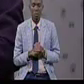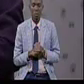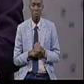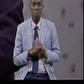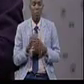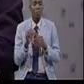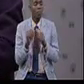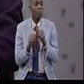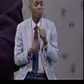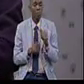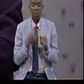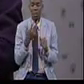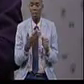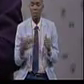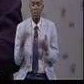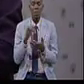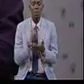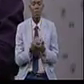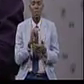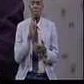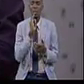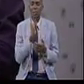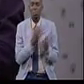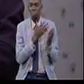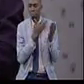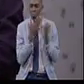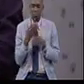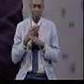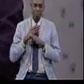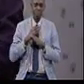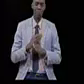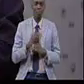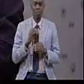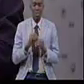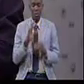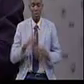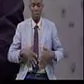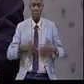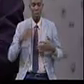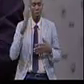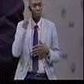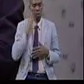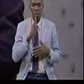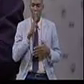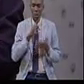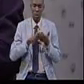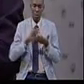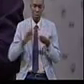Everything that is causing hindrances in your life will be removed.